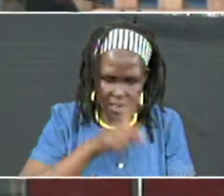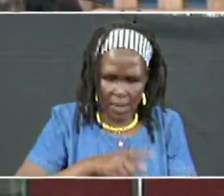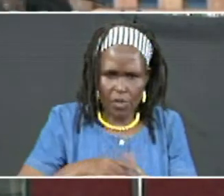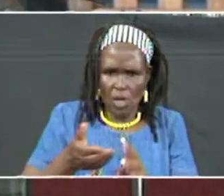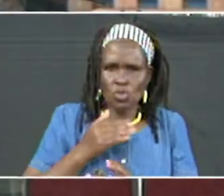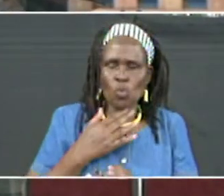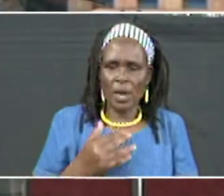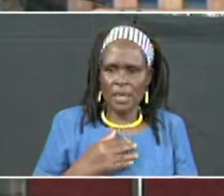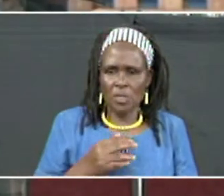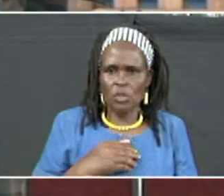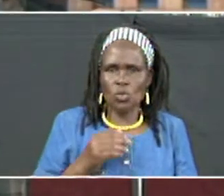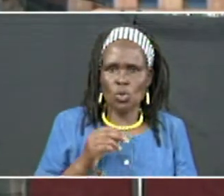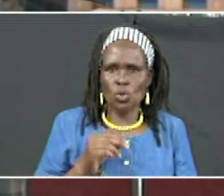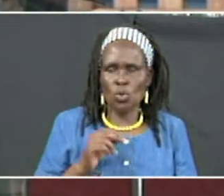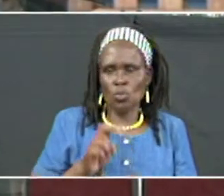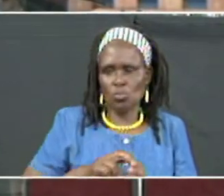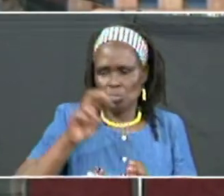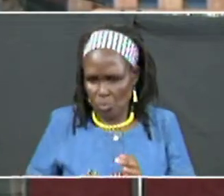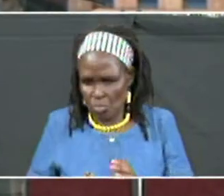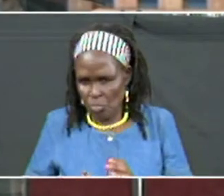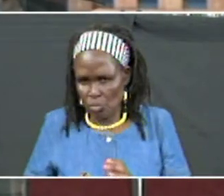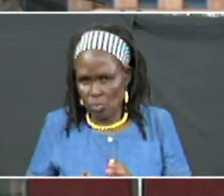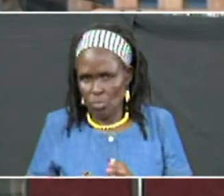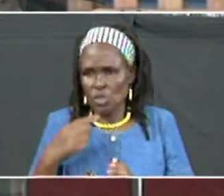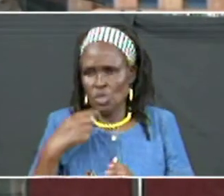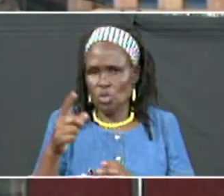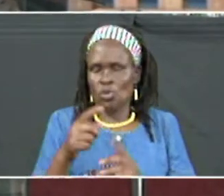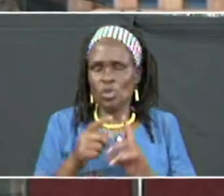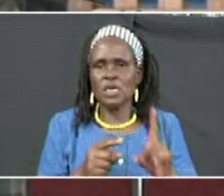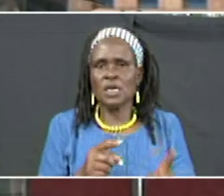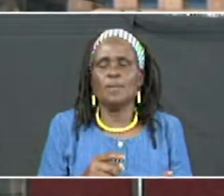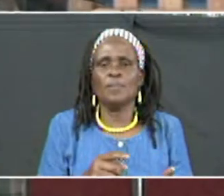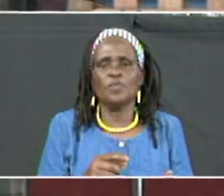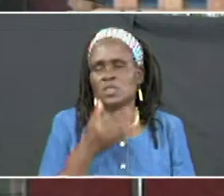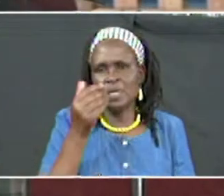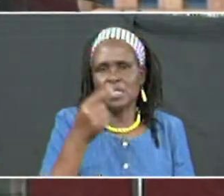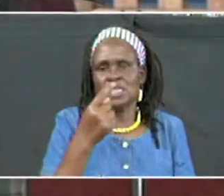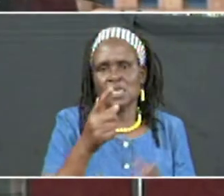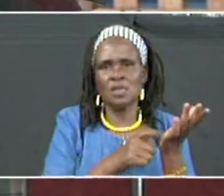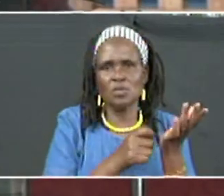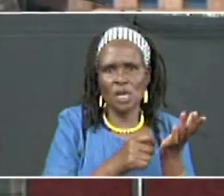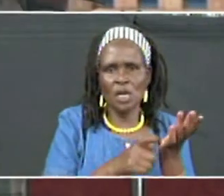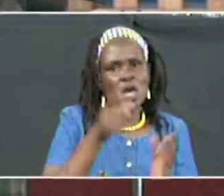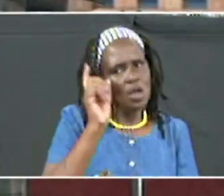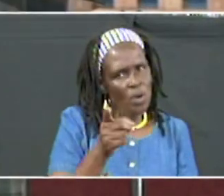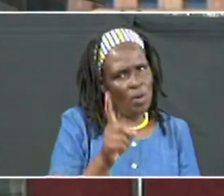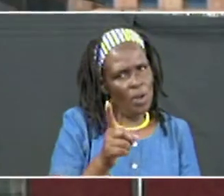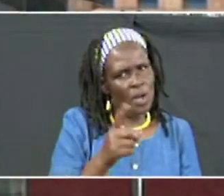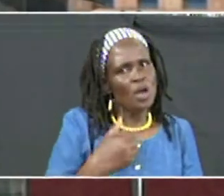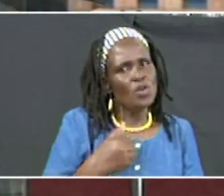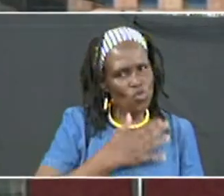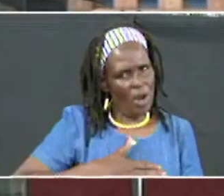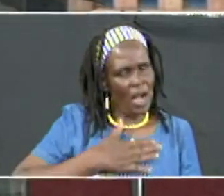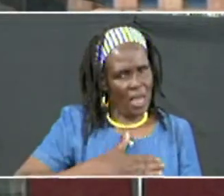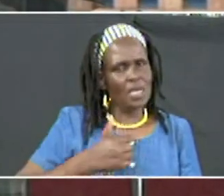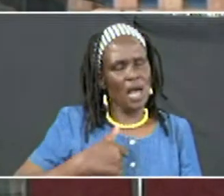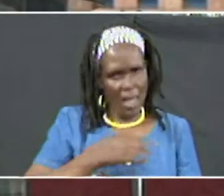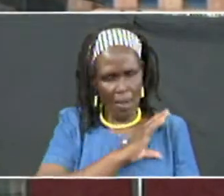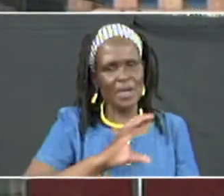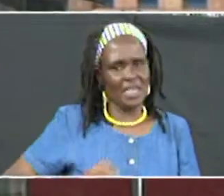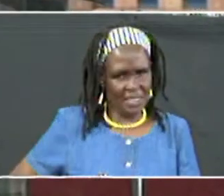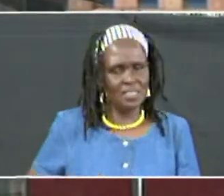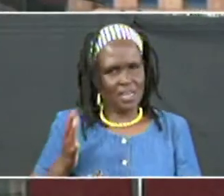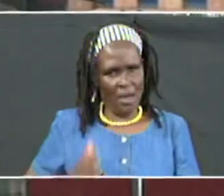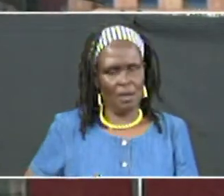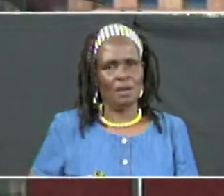him, and it can only be better said in Swahili, wewe uko na bahati sana, mimi ni Mkristo.